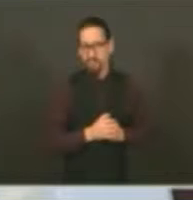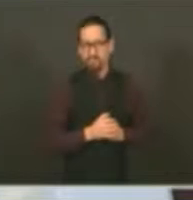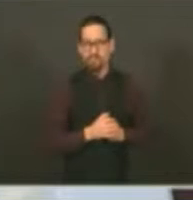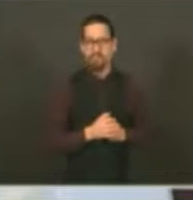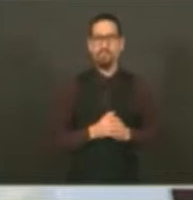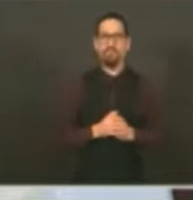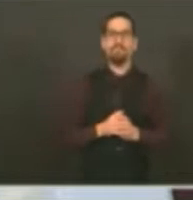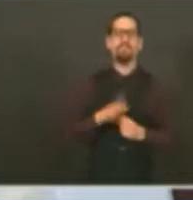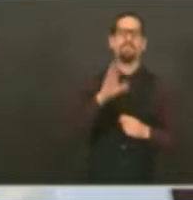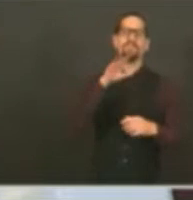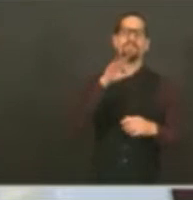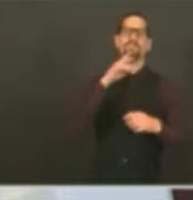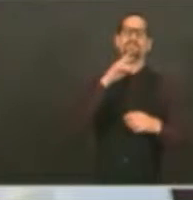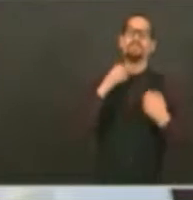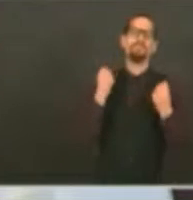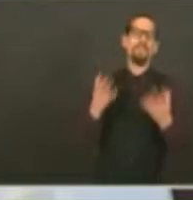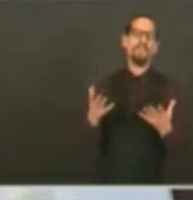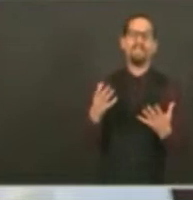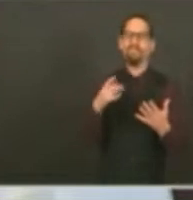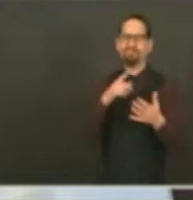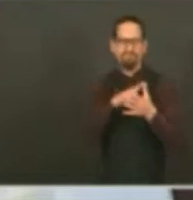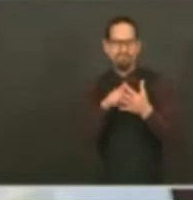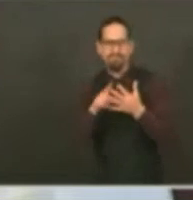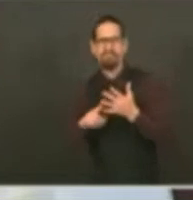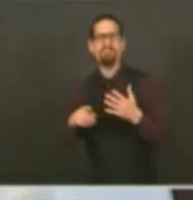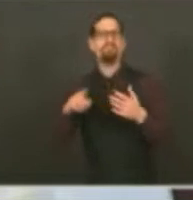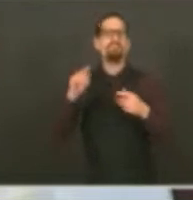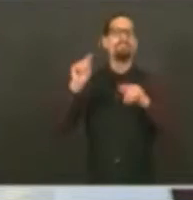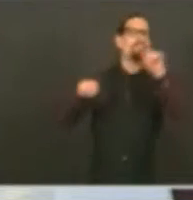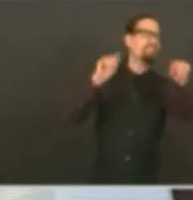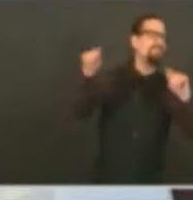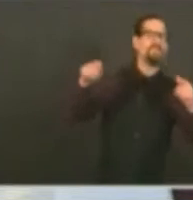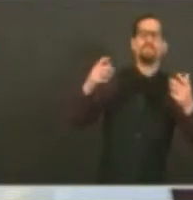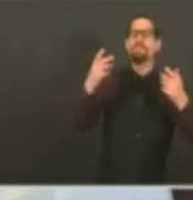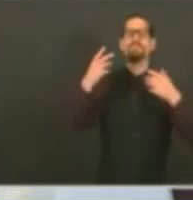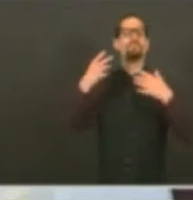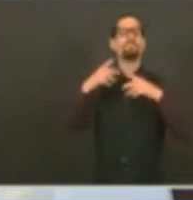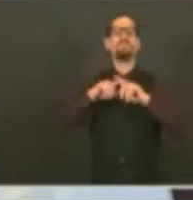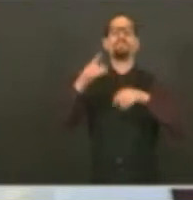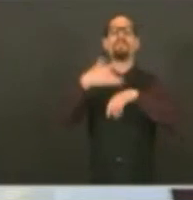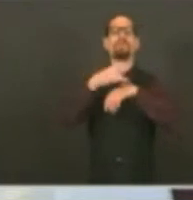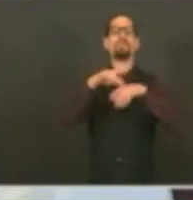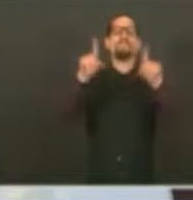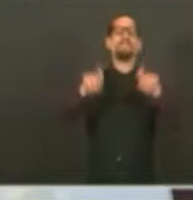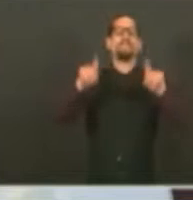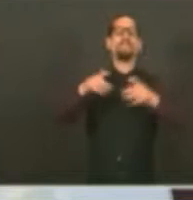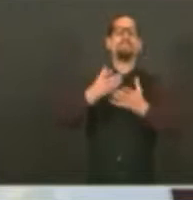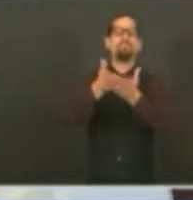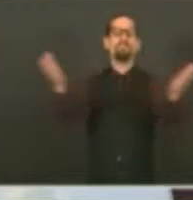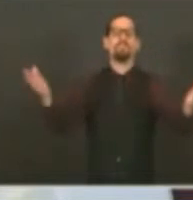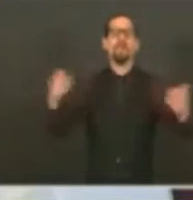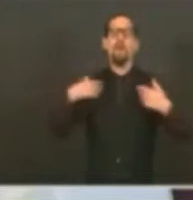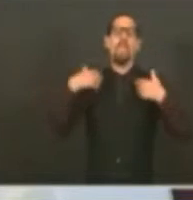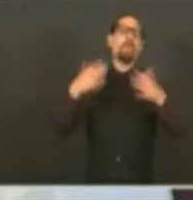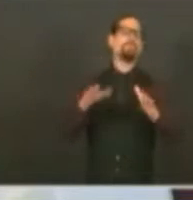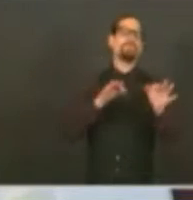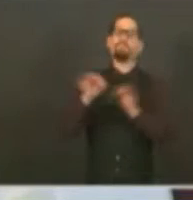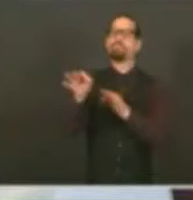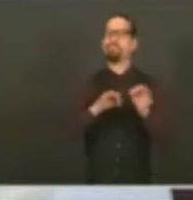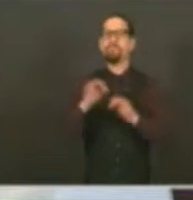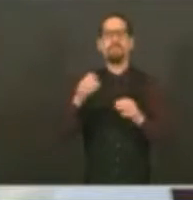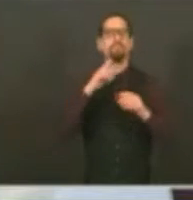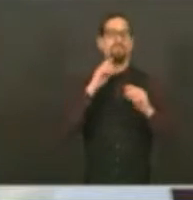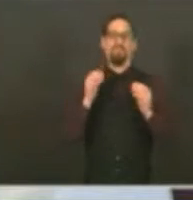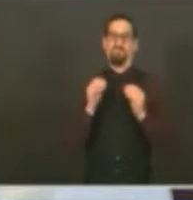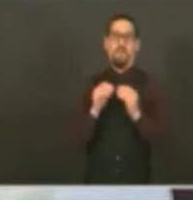have many venues for you to be able to do that. And as has been shared, there's increasing ability to get the test